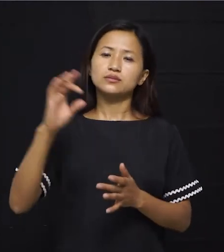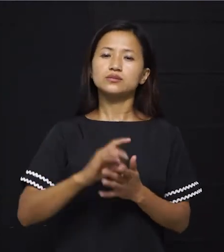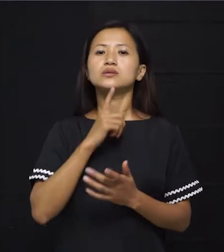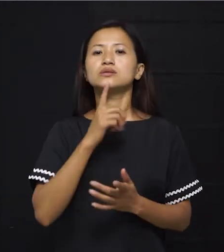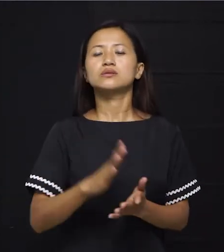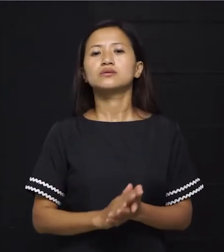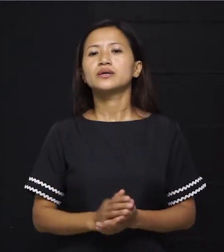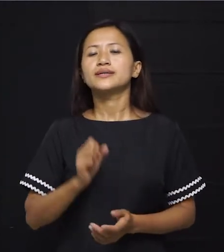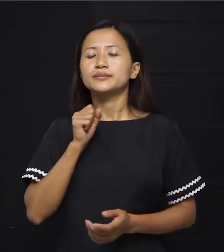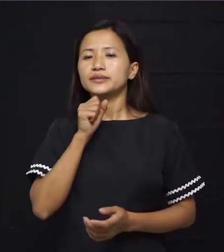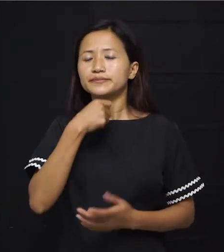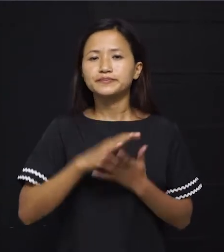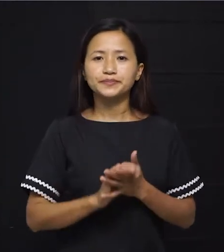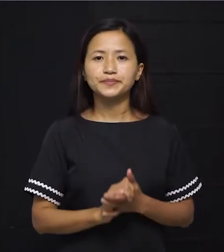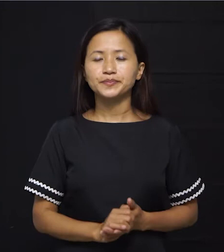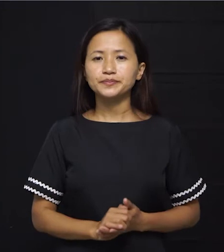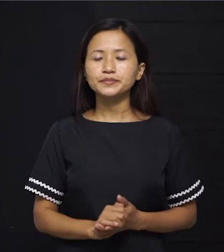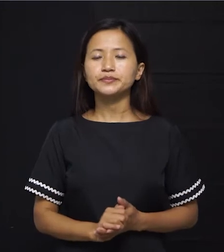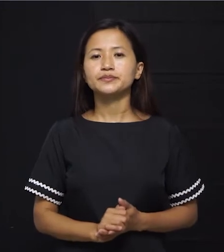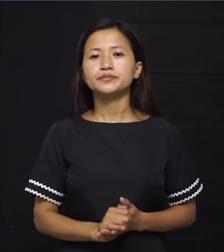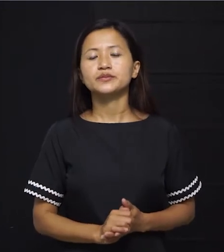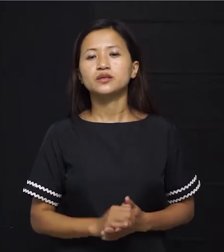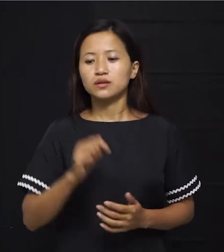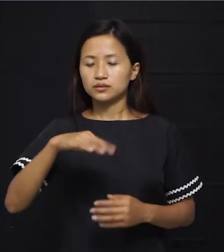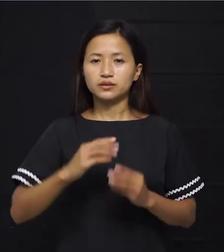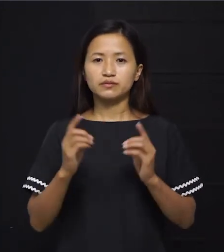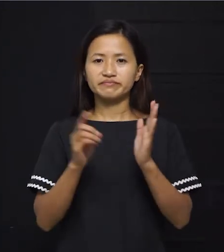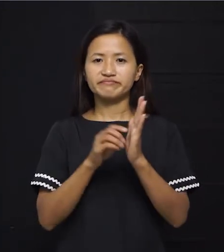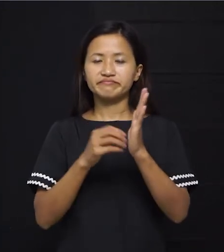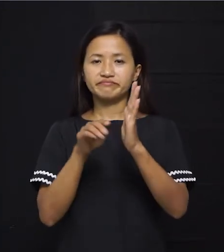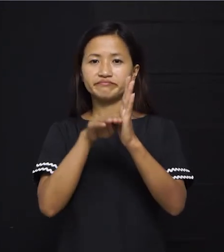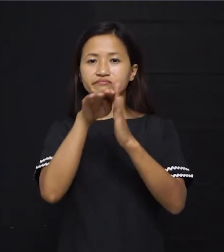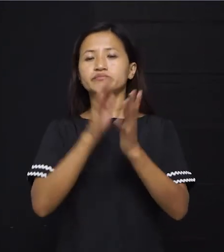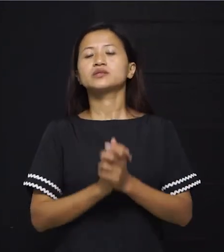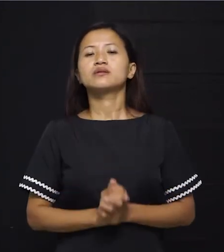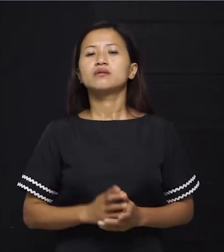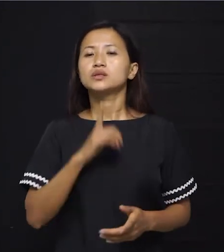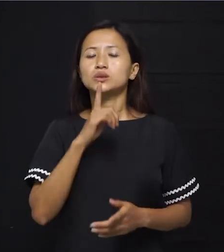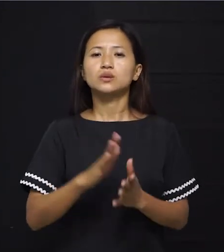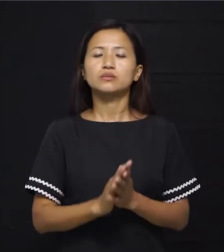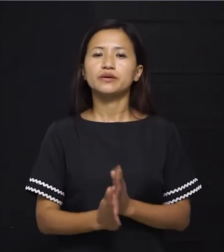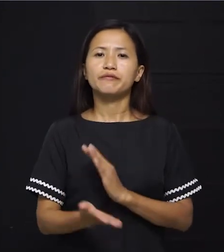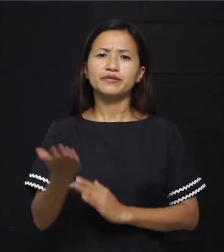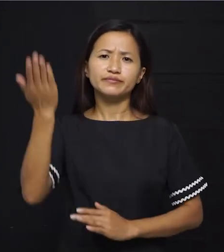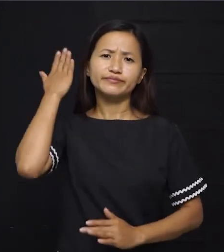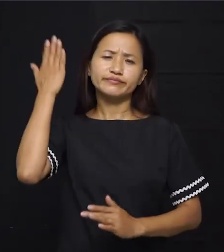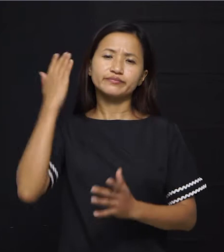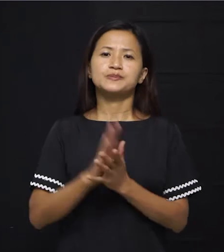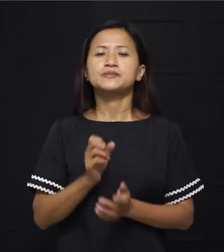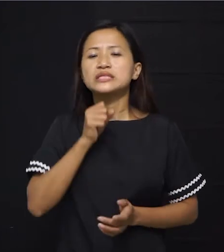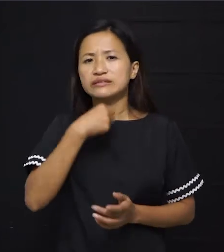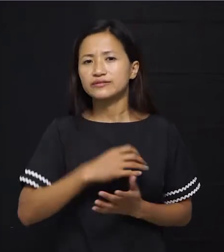Prem Chand. He did not develop the story on his own, but it was a story that had been told by forefathers, and so it is